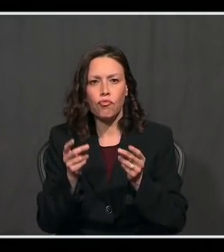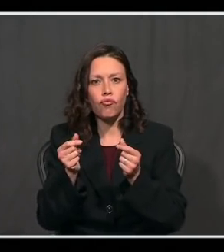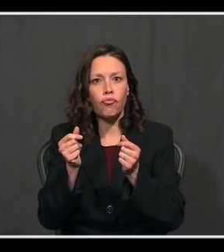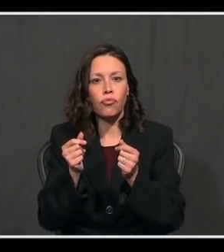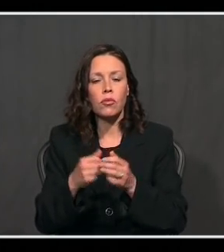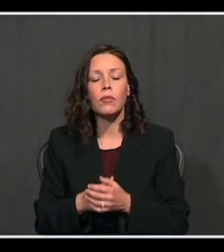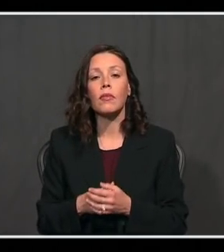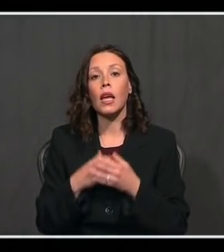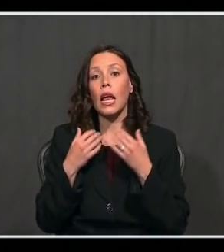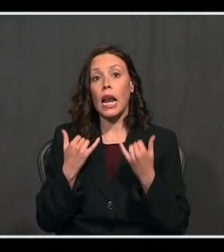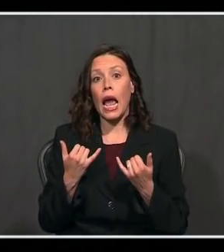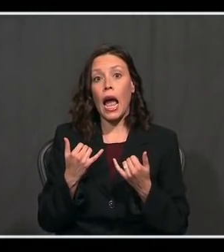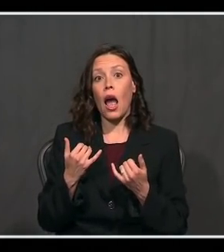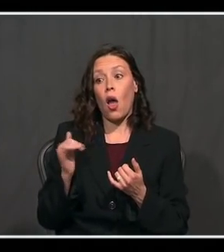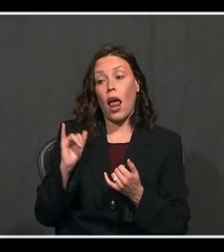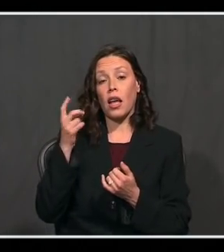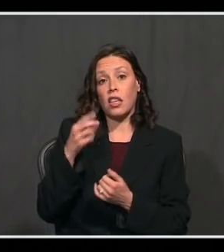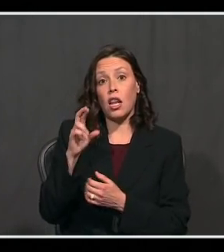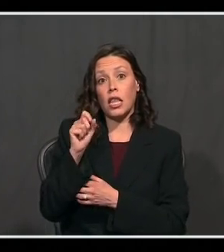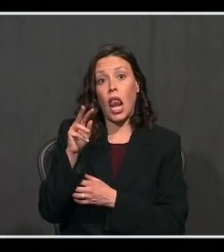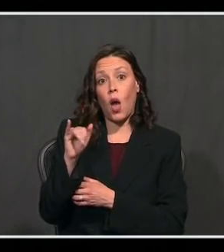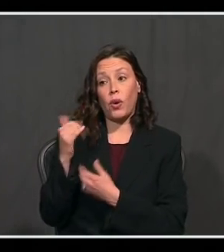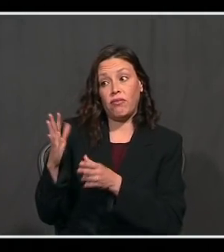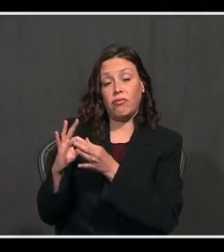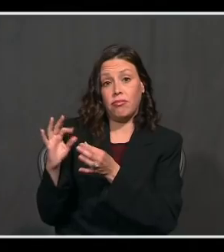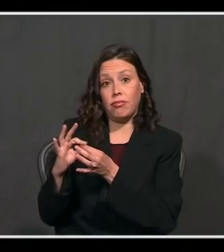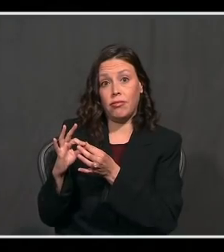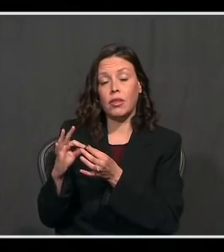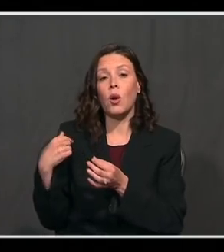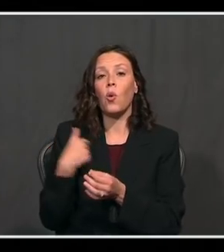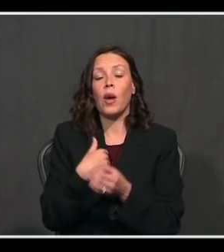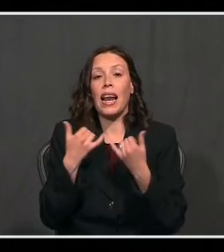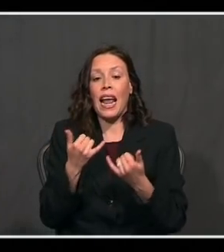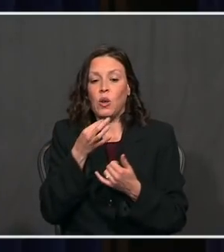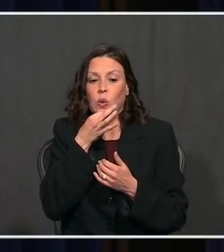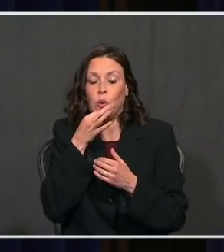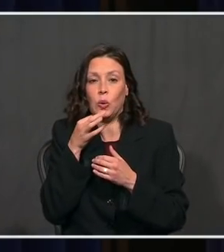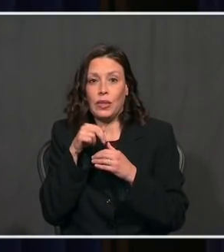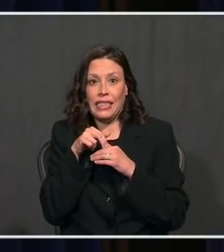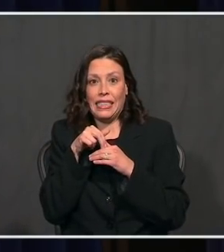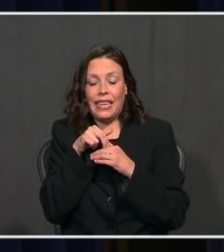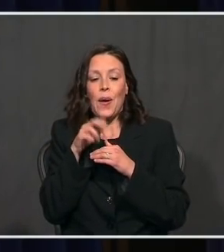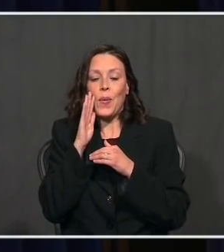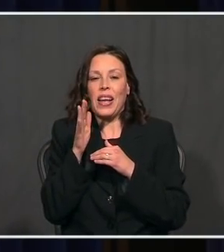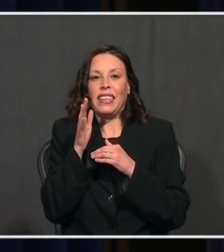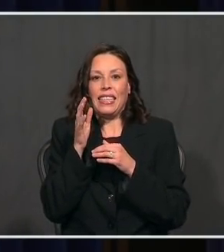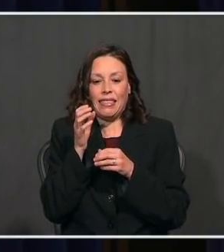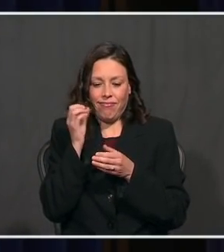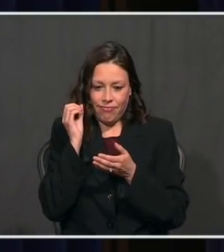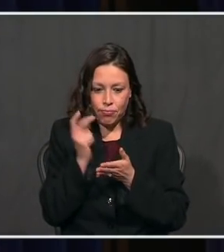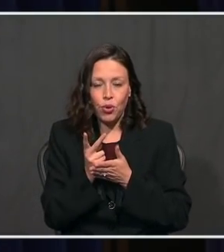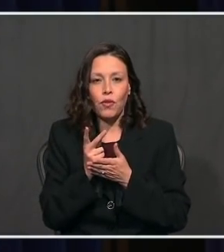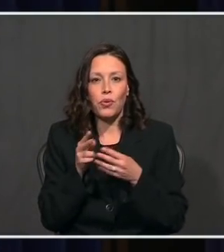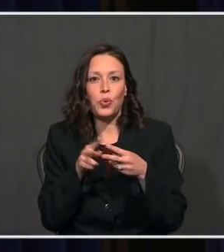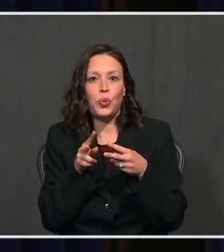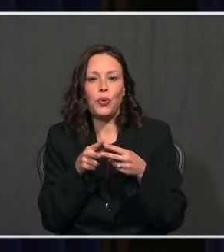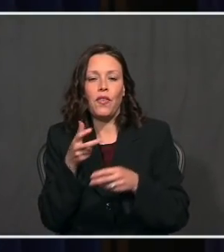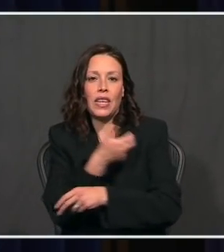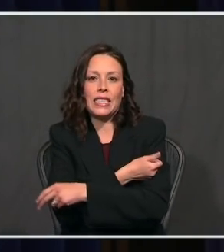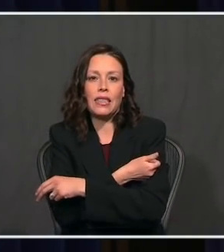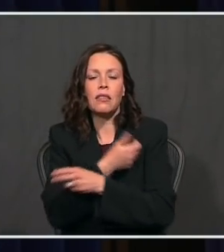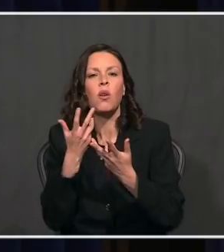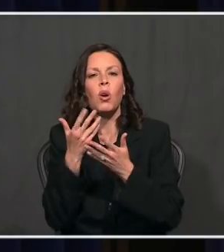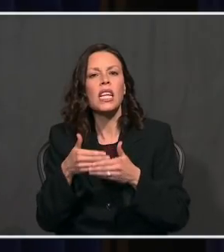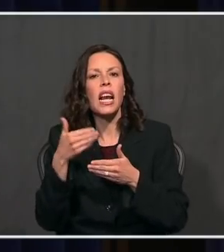at a stage, as Dr. Slawi said, we're on the precipice of having vaccines approved. So what is